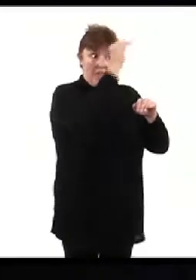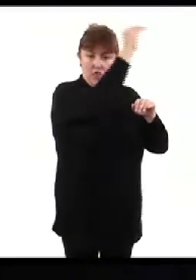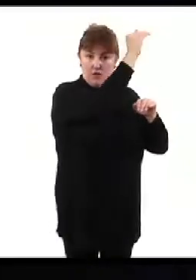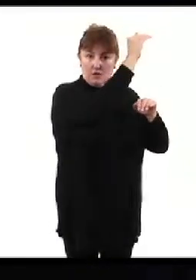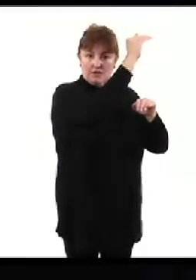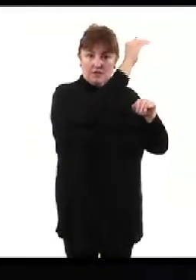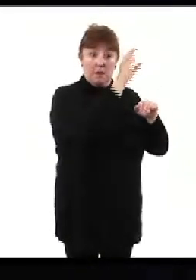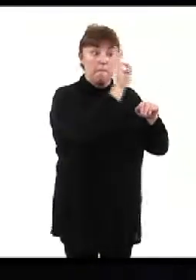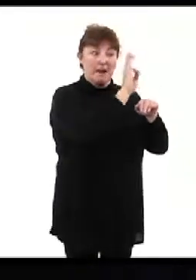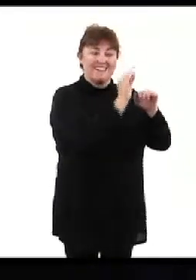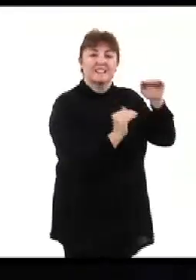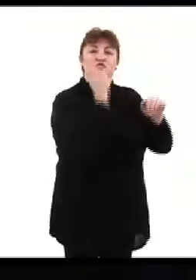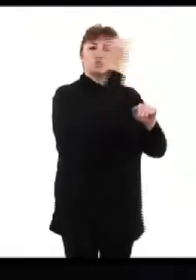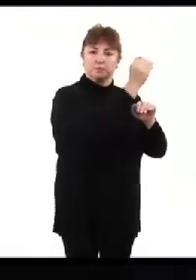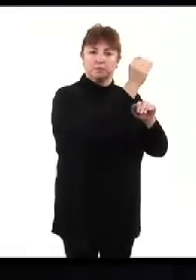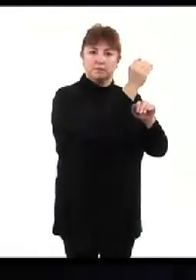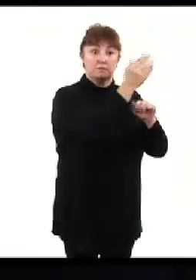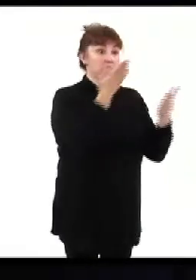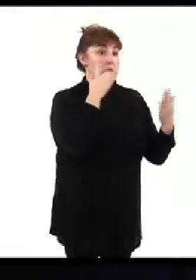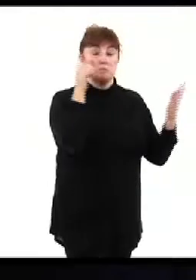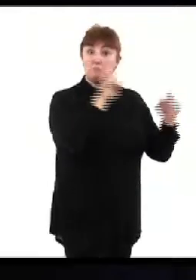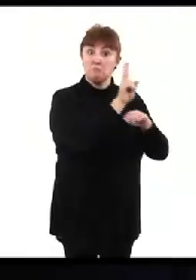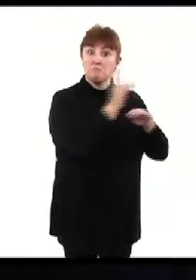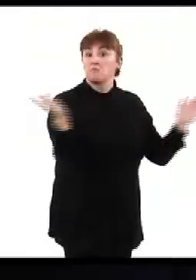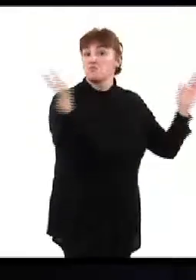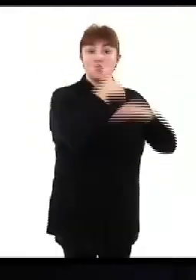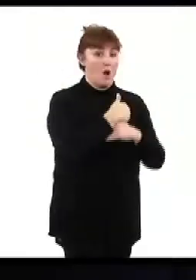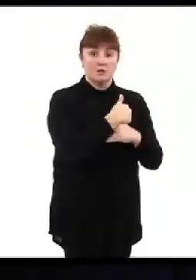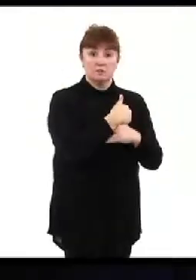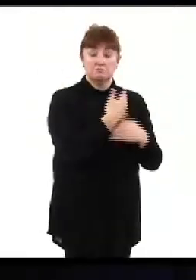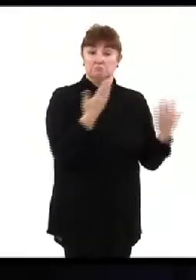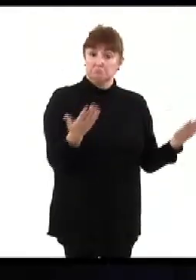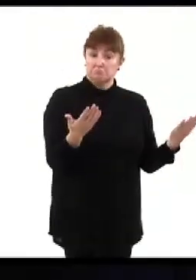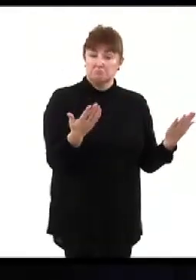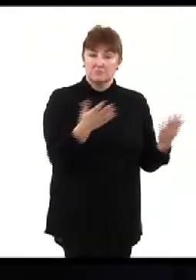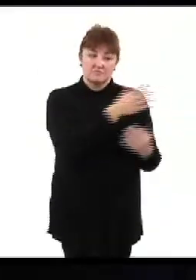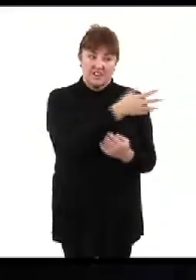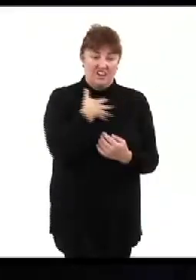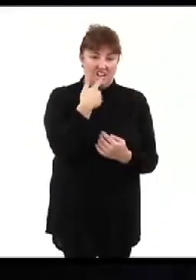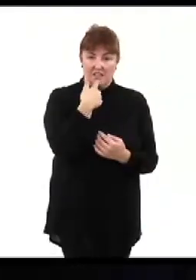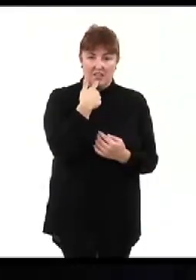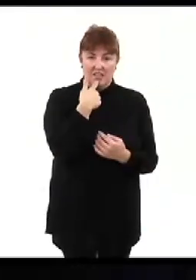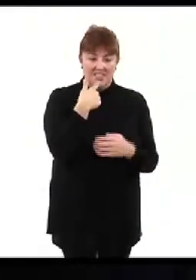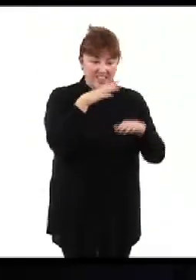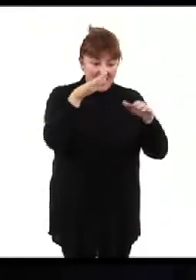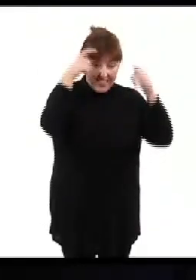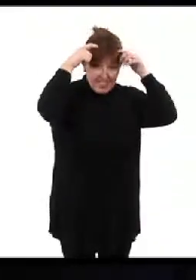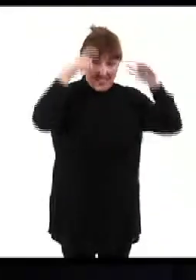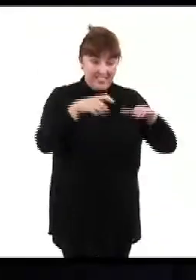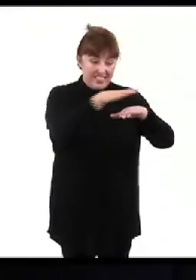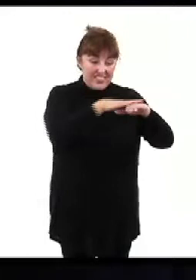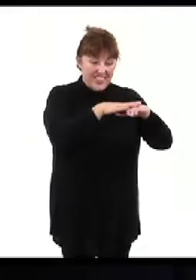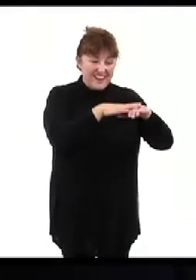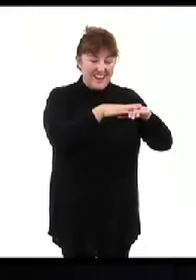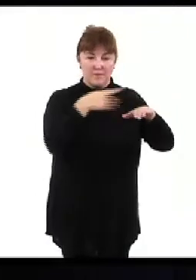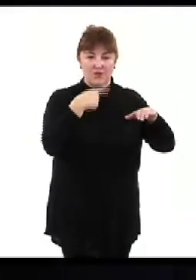these verbs as verbs. The brain's not treating them as pantomimes. You see activation related to language,